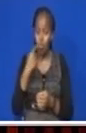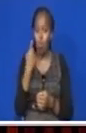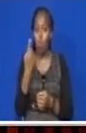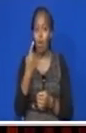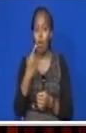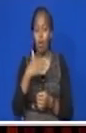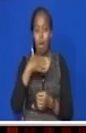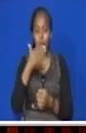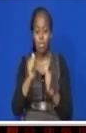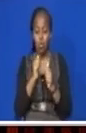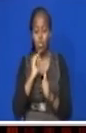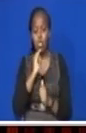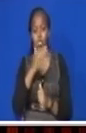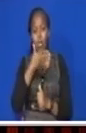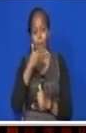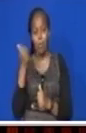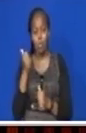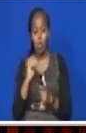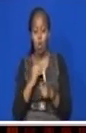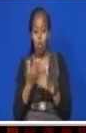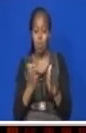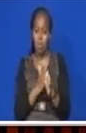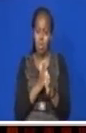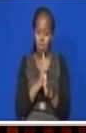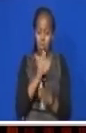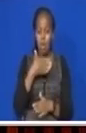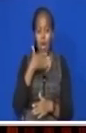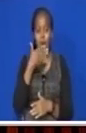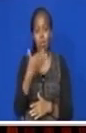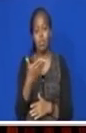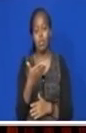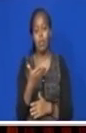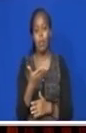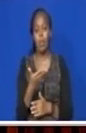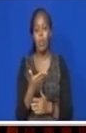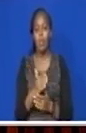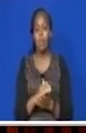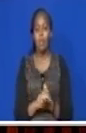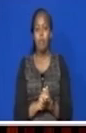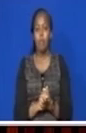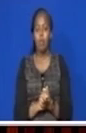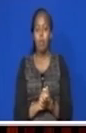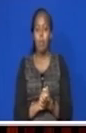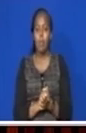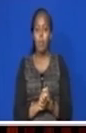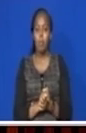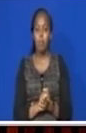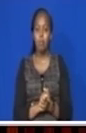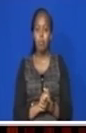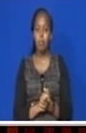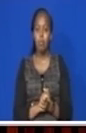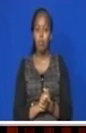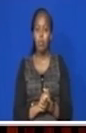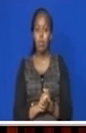answer, okay, of the main answer, of the answer which the examiner wants you to get. So